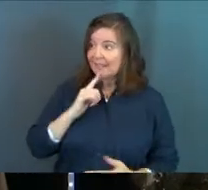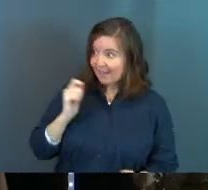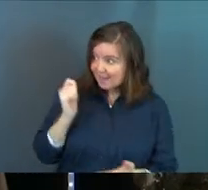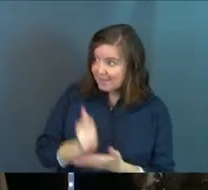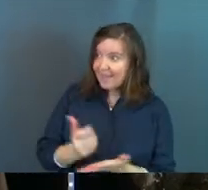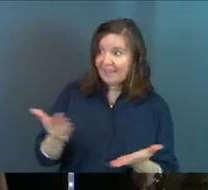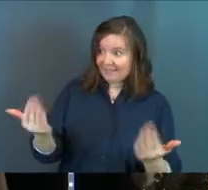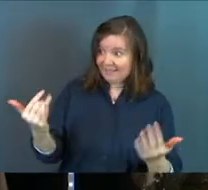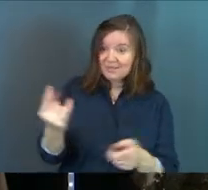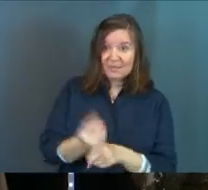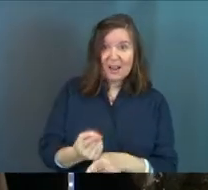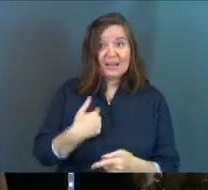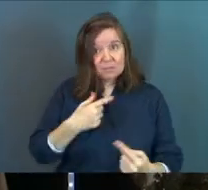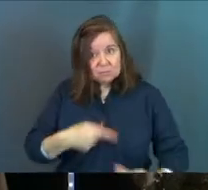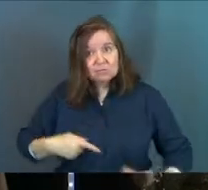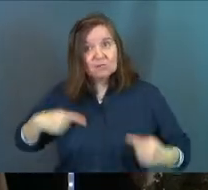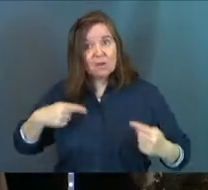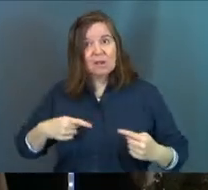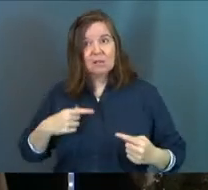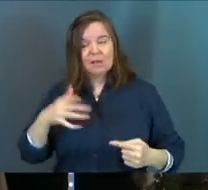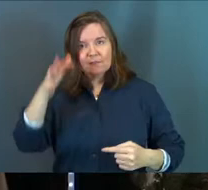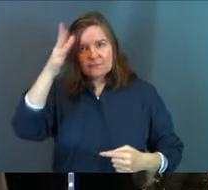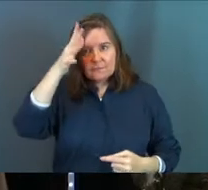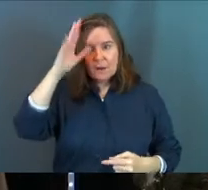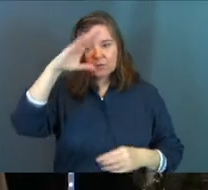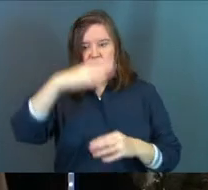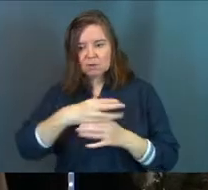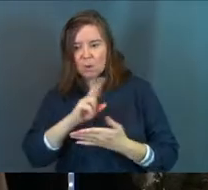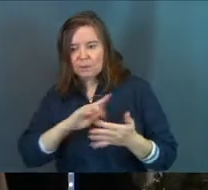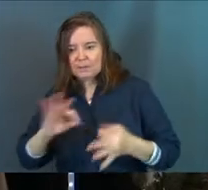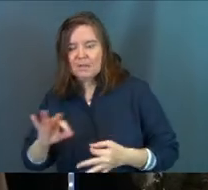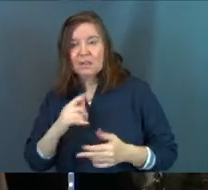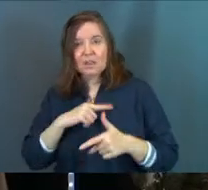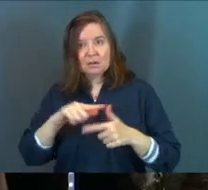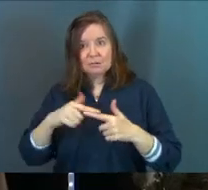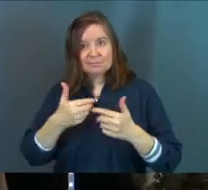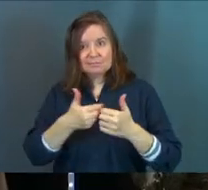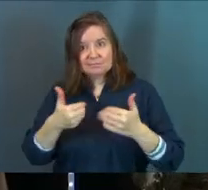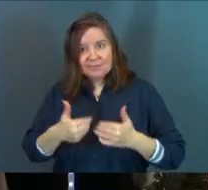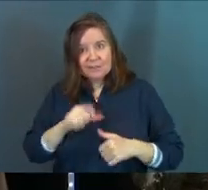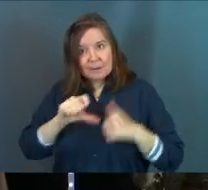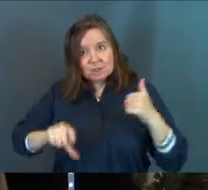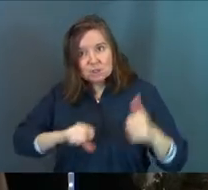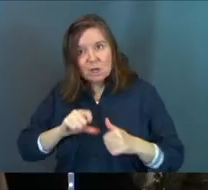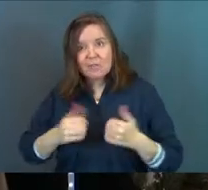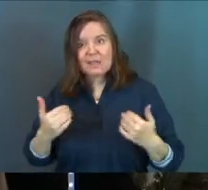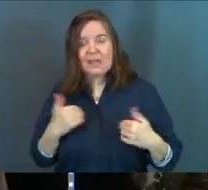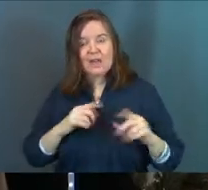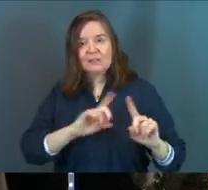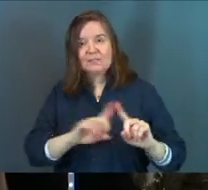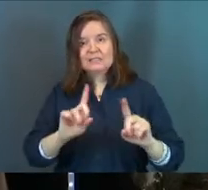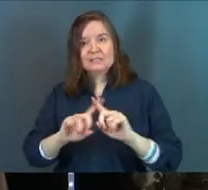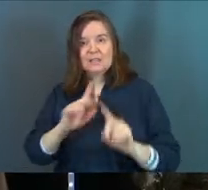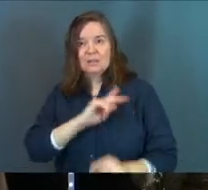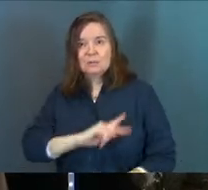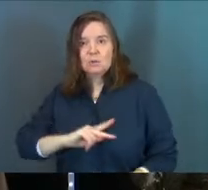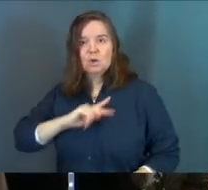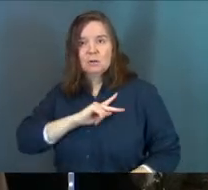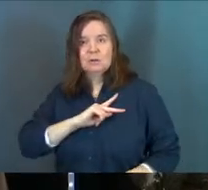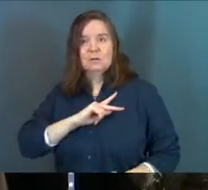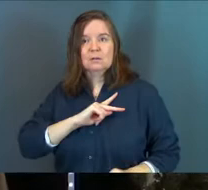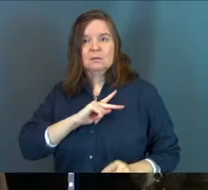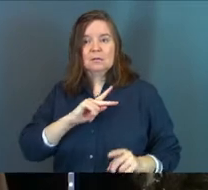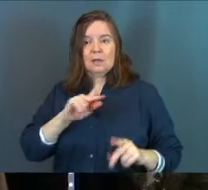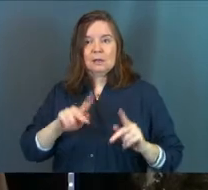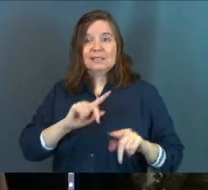amen, right? Like, it's a struggle. Father, Son, and Holy Spirit, so they're distinct from each other. They've got different they are